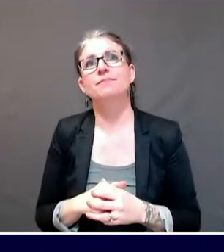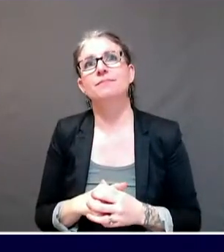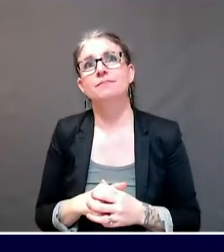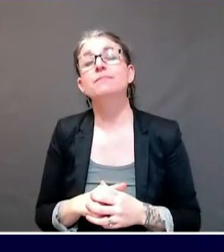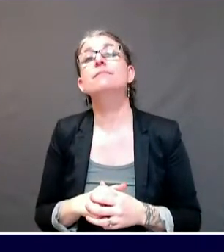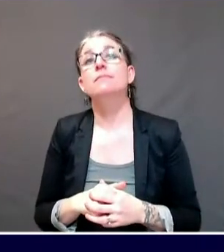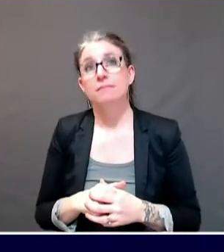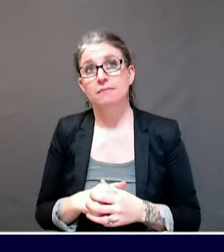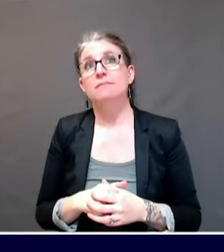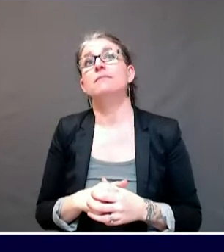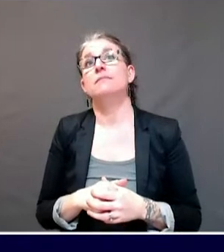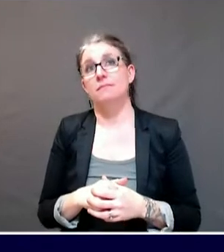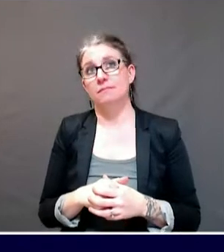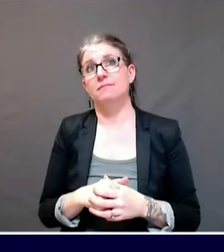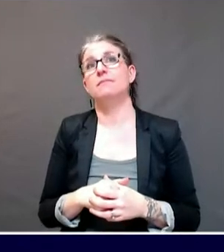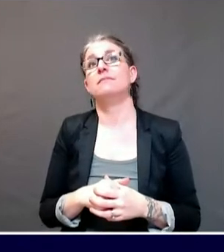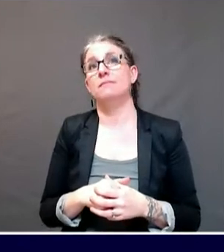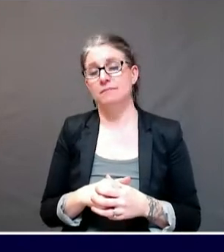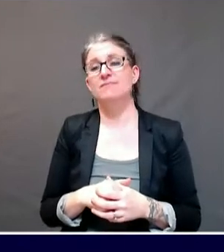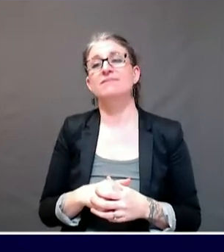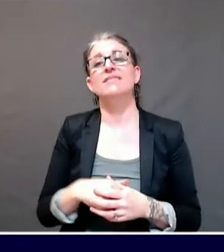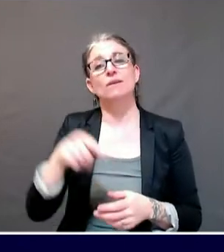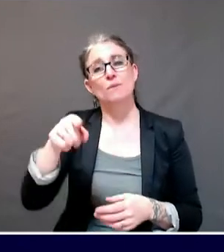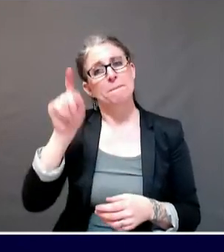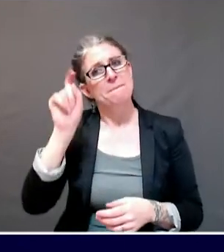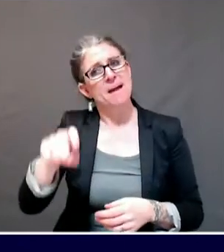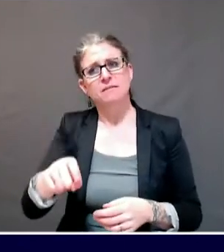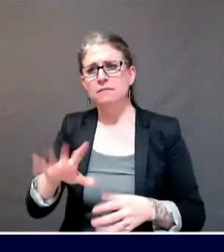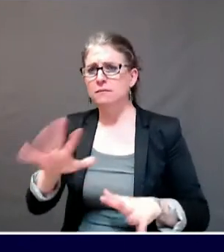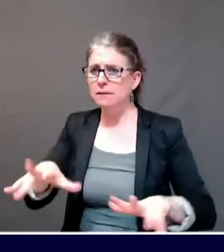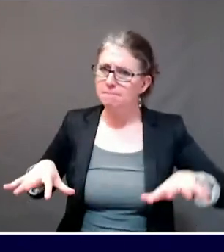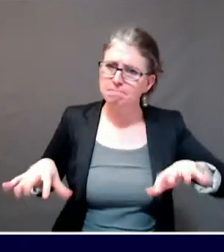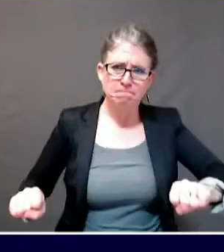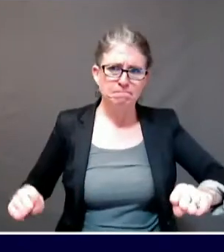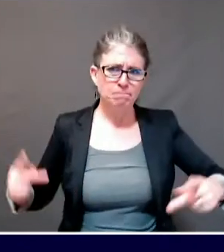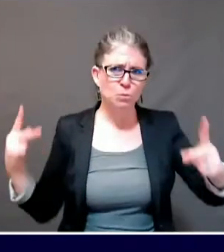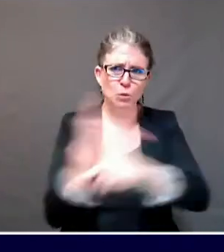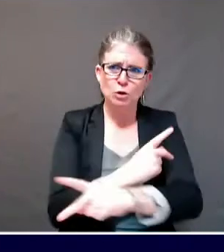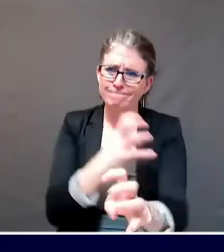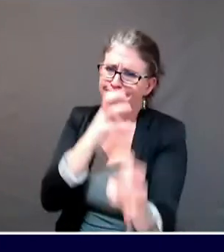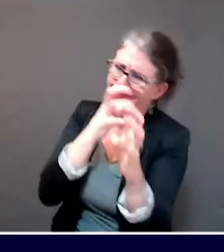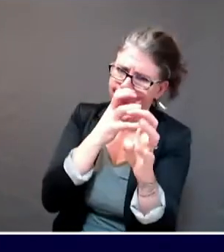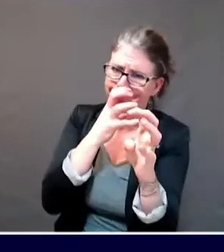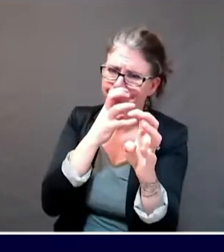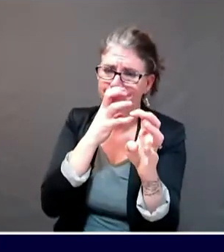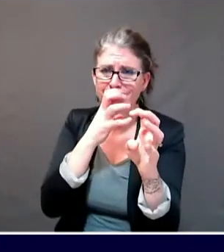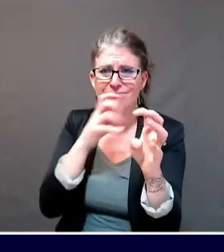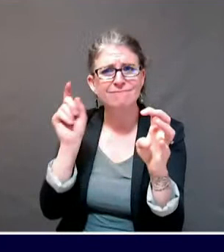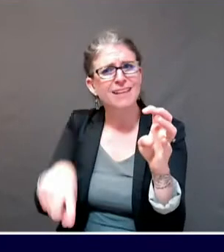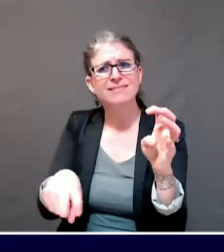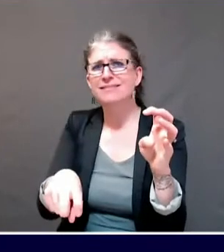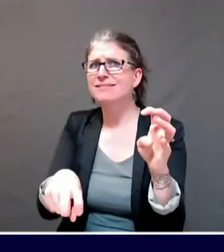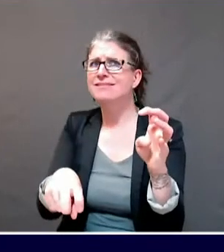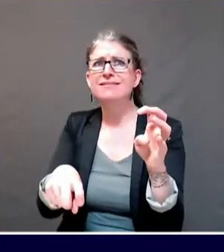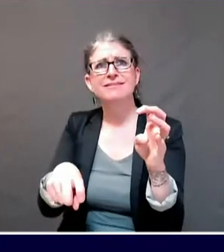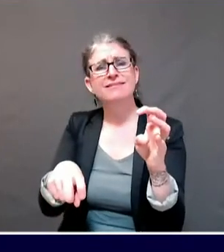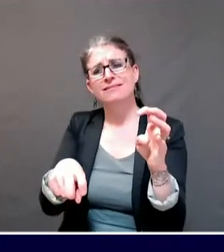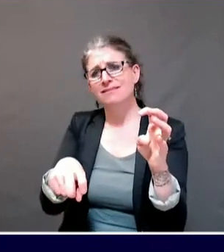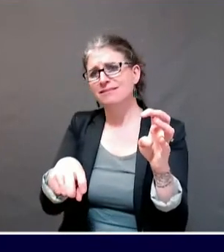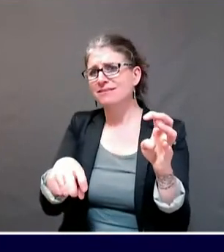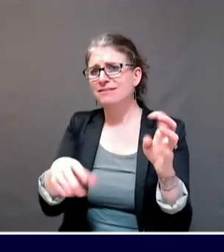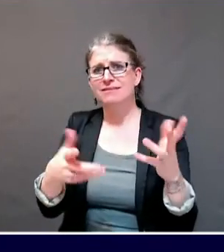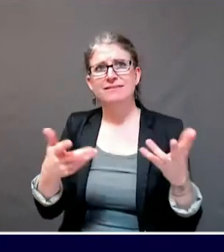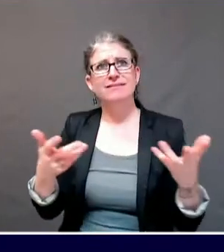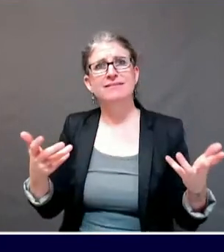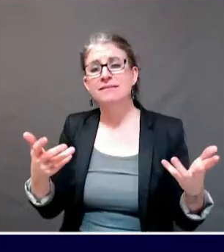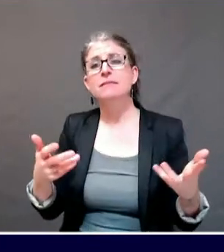those same bedrock principles: face masking, physical distancing, decreasing the number of interactions you